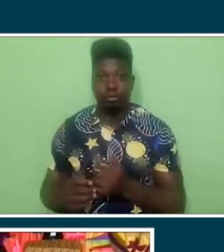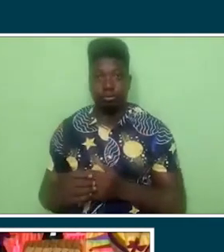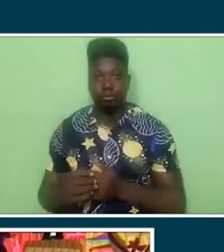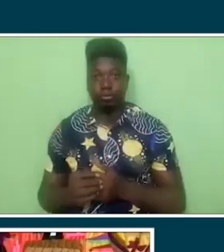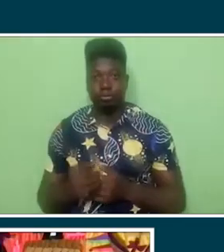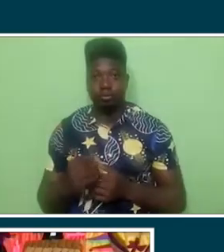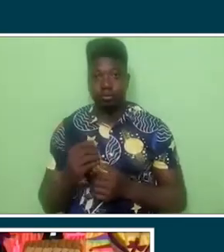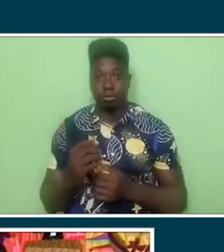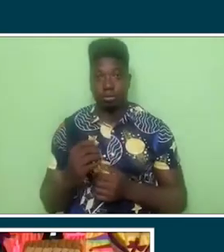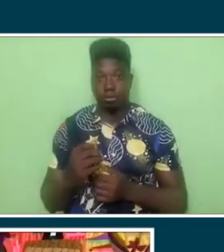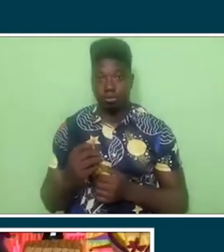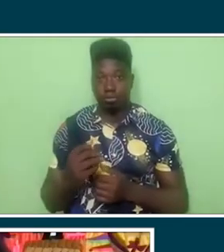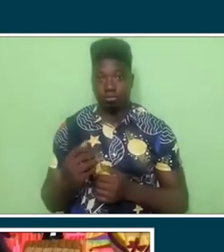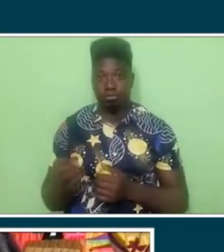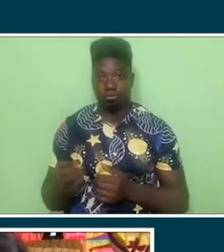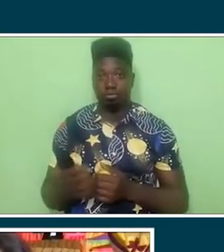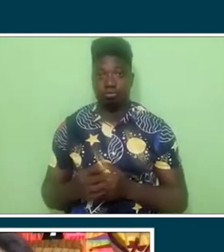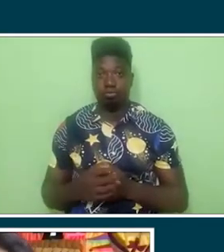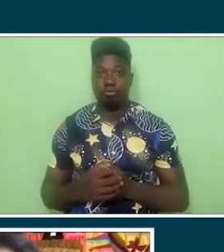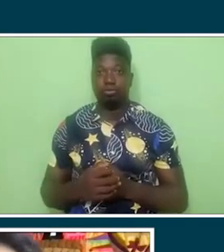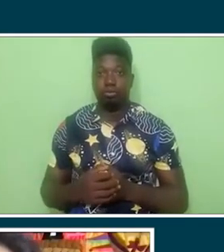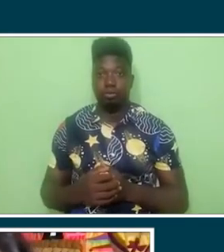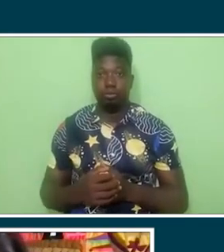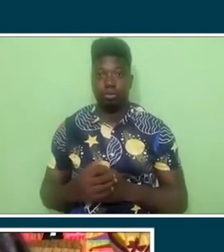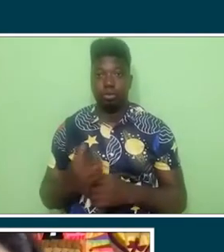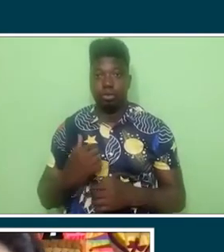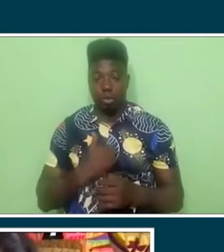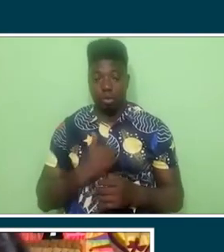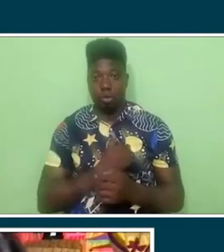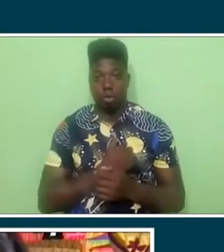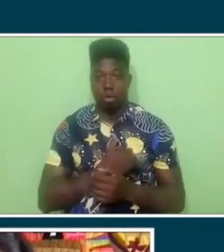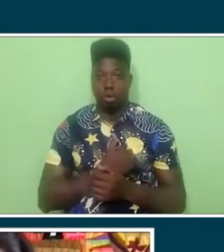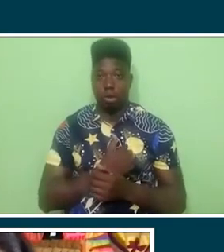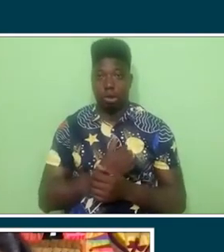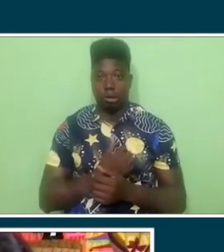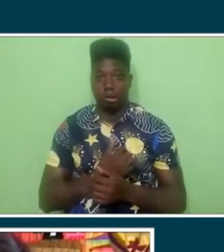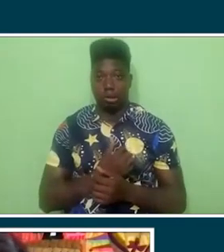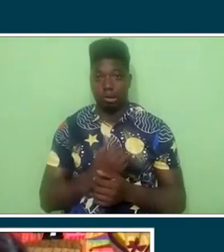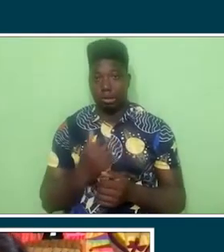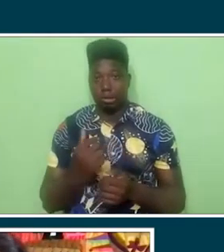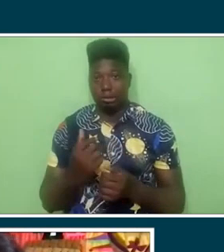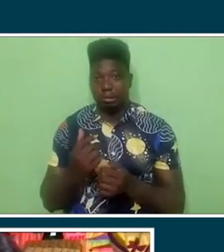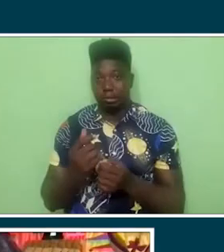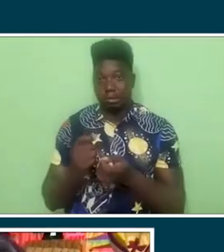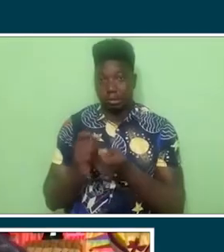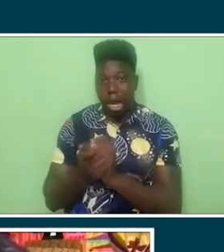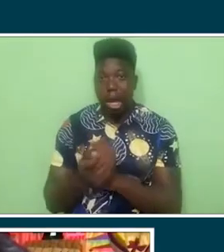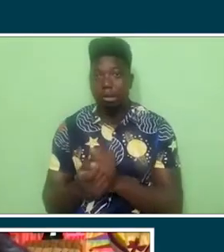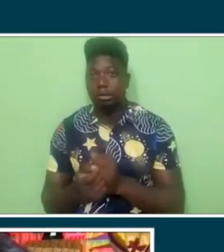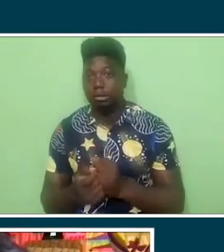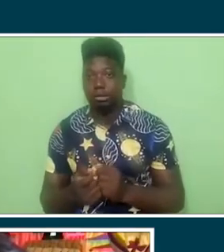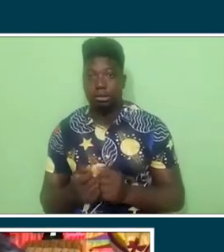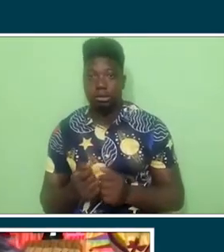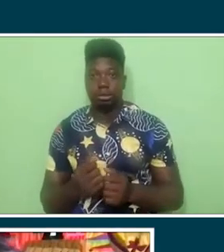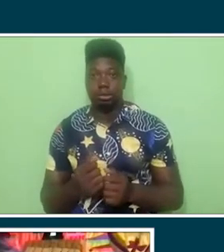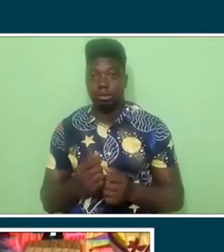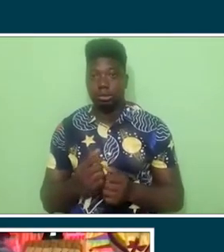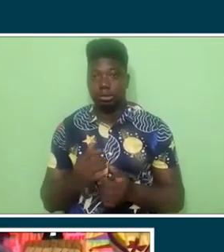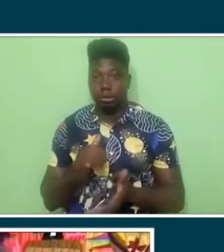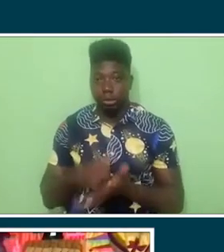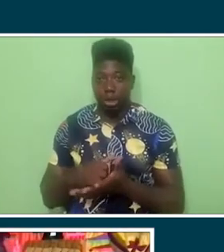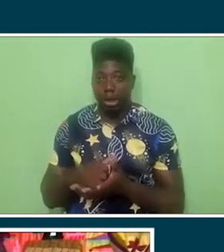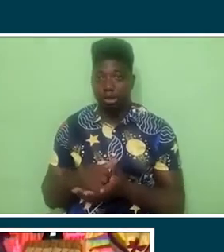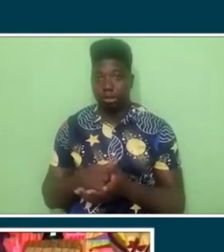culture, which I don't even like using exactly that term, but the tendencies that we'll be discussing